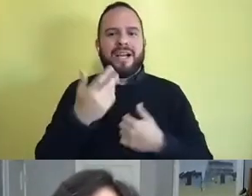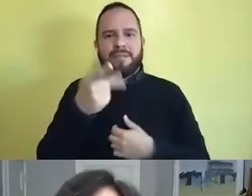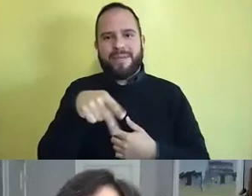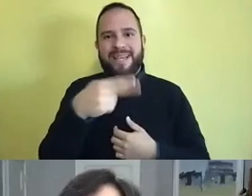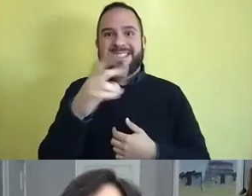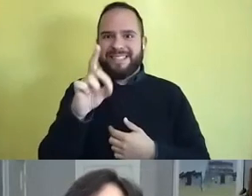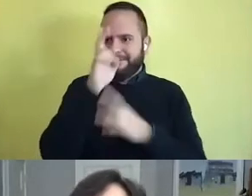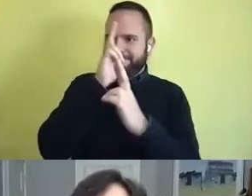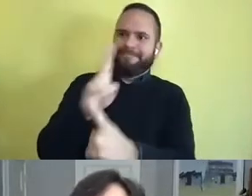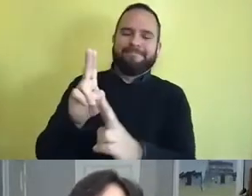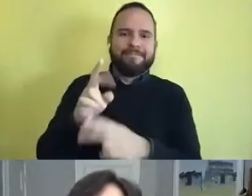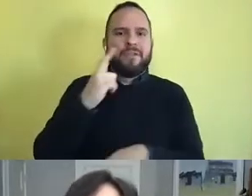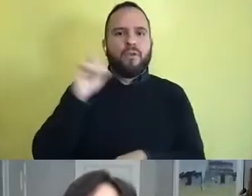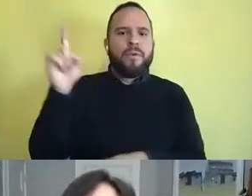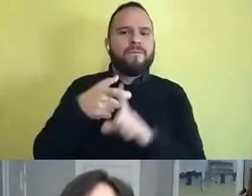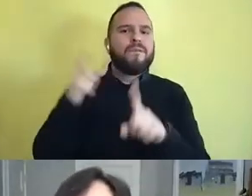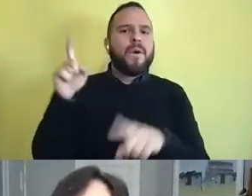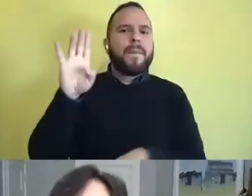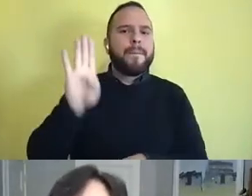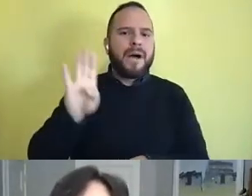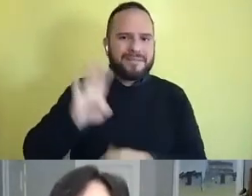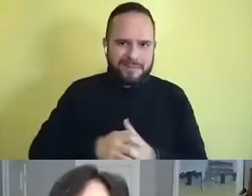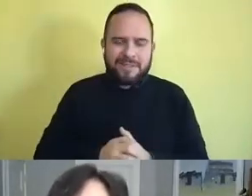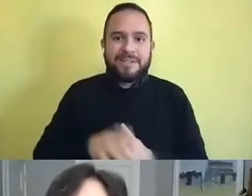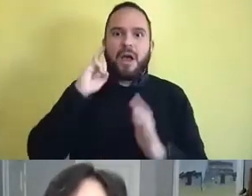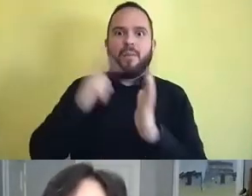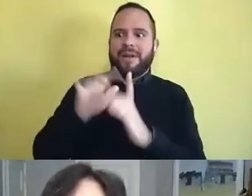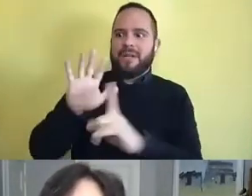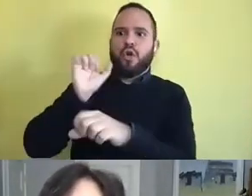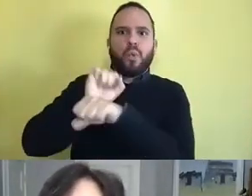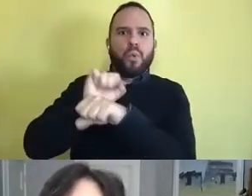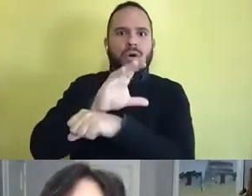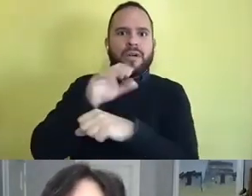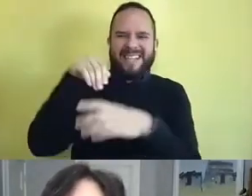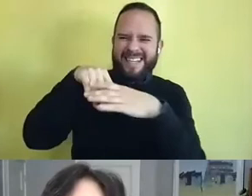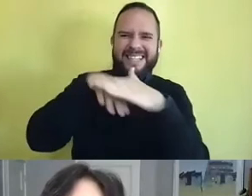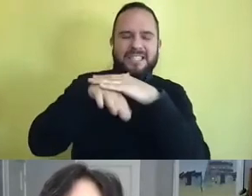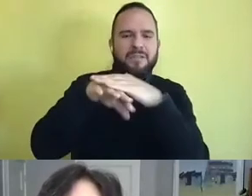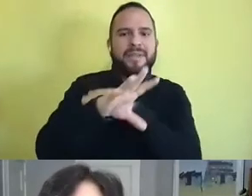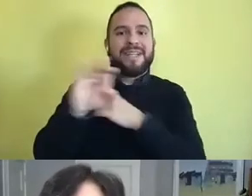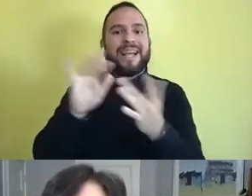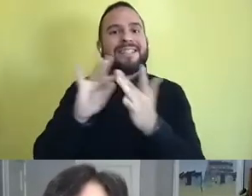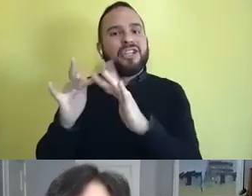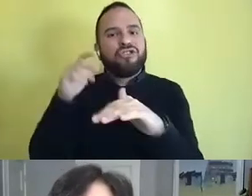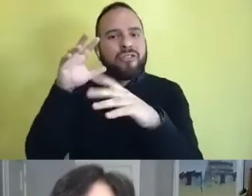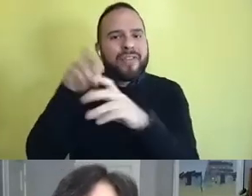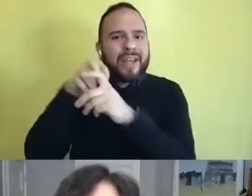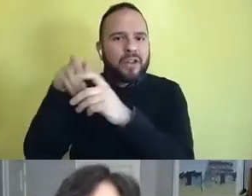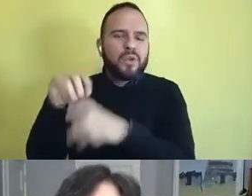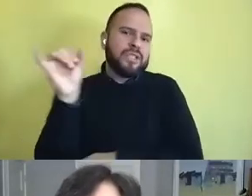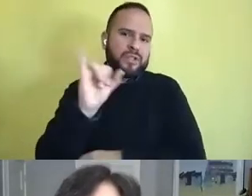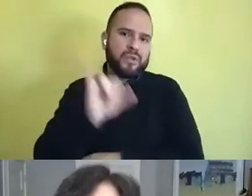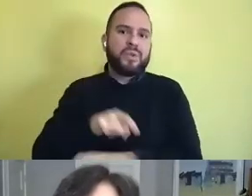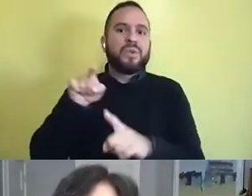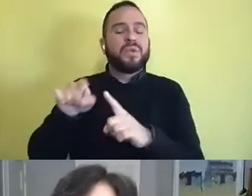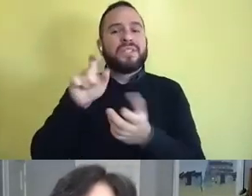University of Massachusetts in Boston in recognition of her work in accessibility, research, and digital inclusion. She's the author of